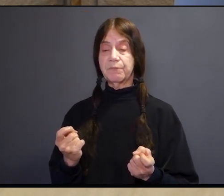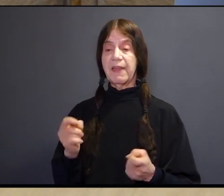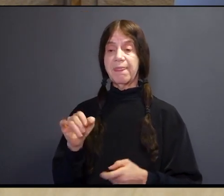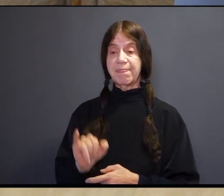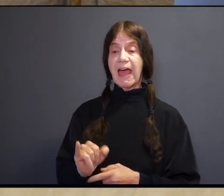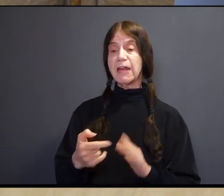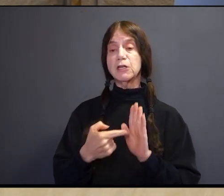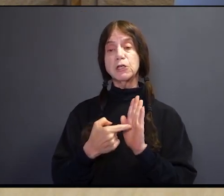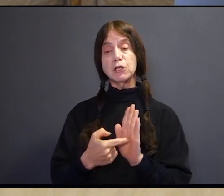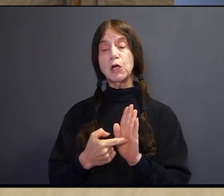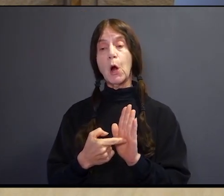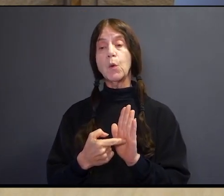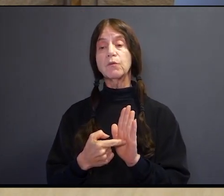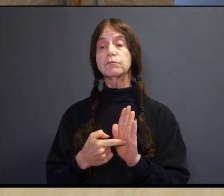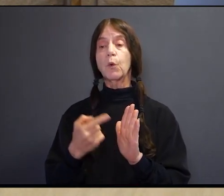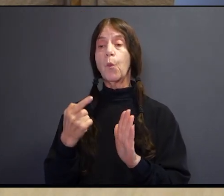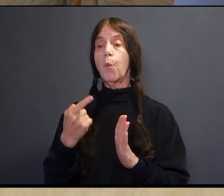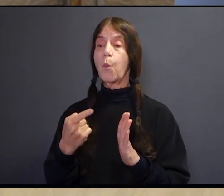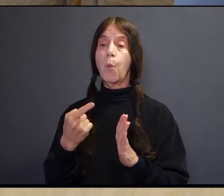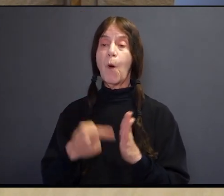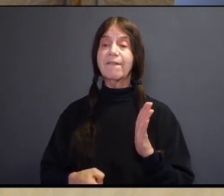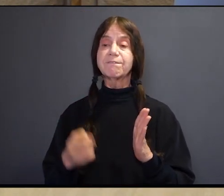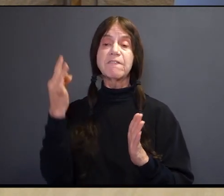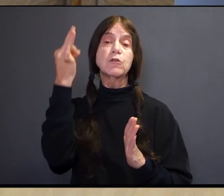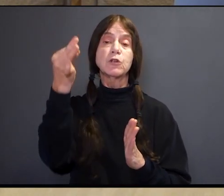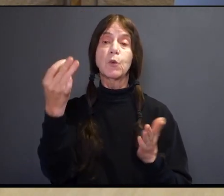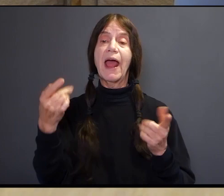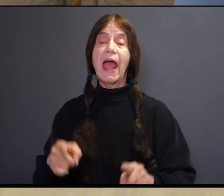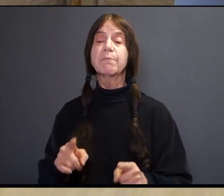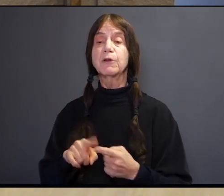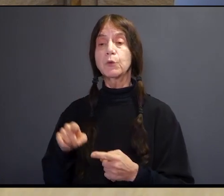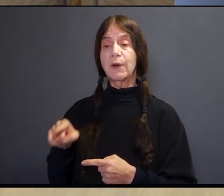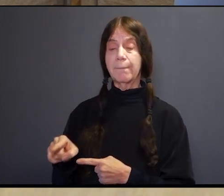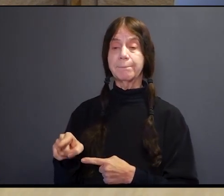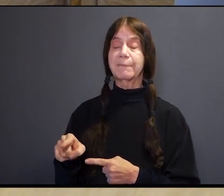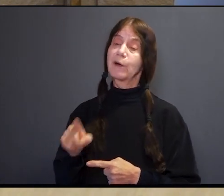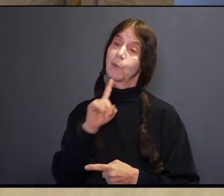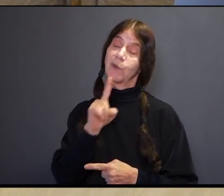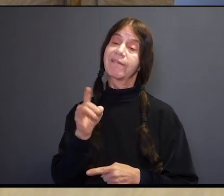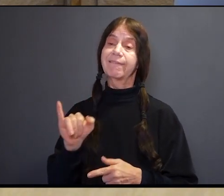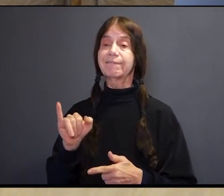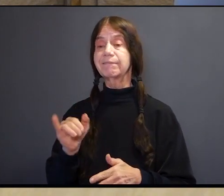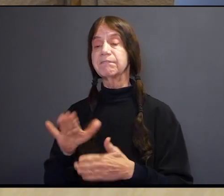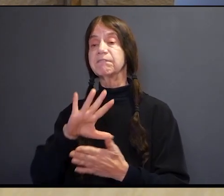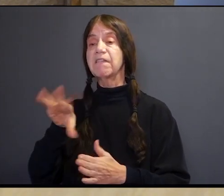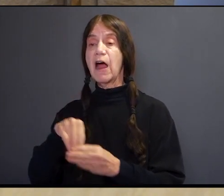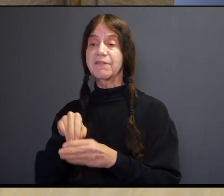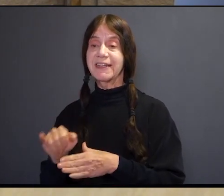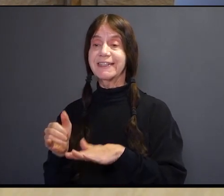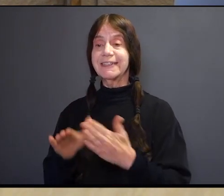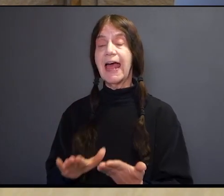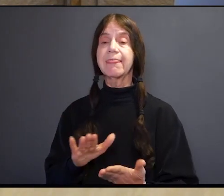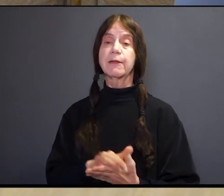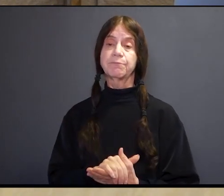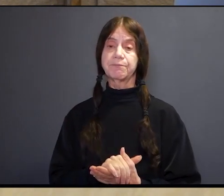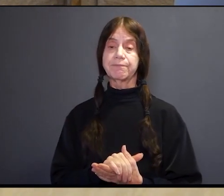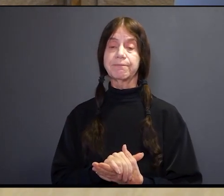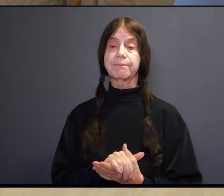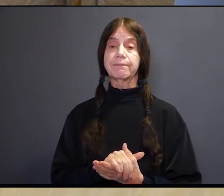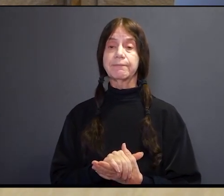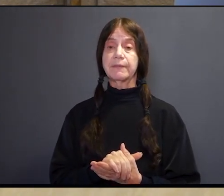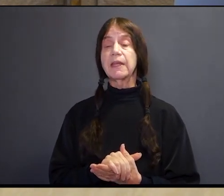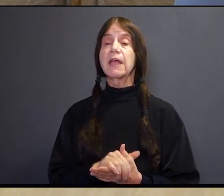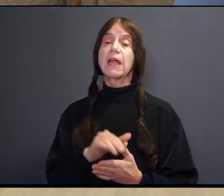that reflected what he would do with his life. Actually, his death as well. While Jesus was